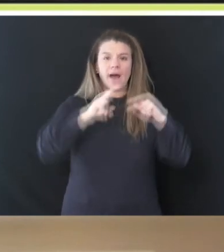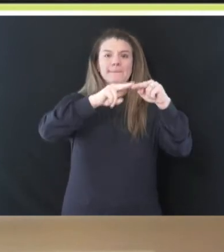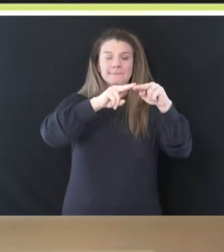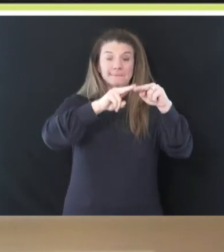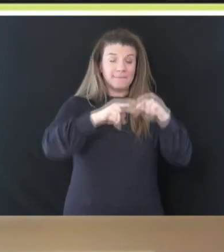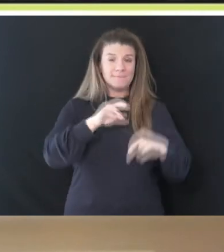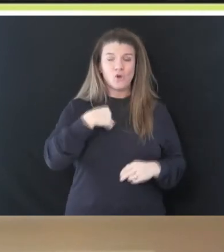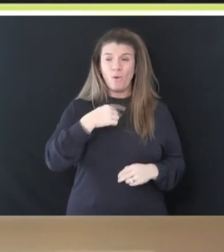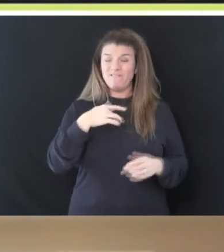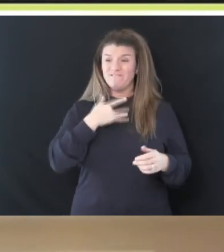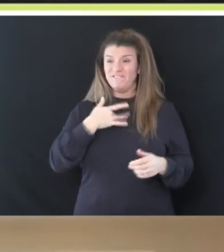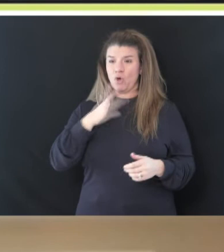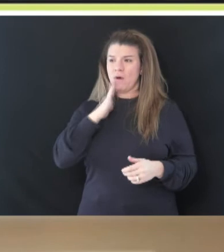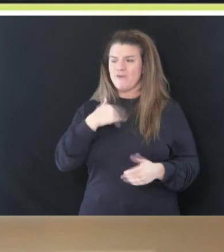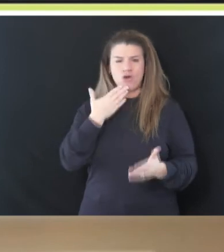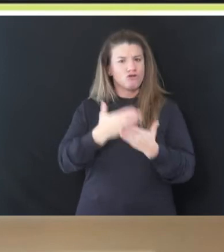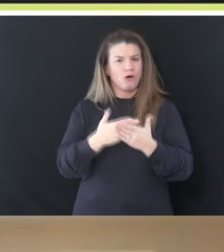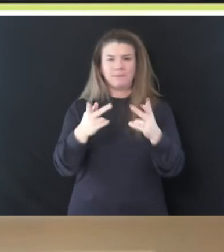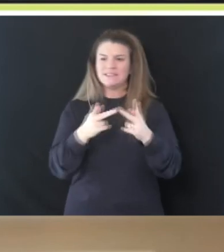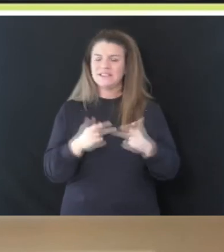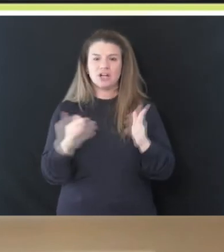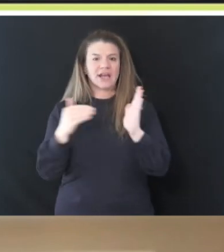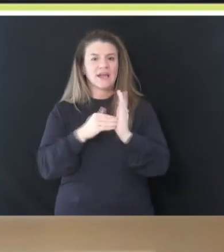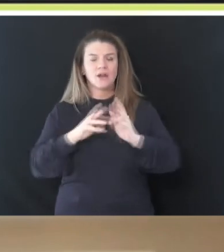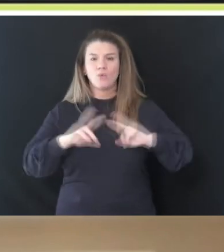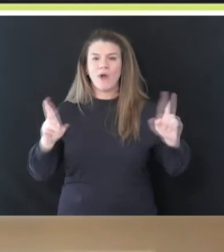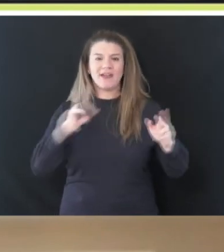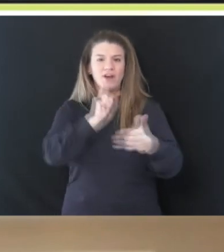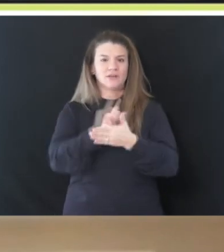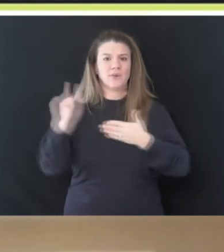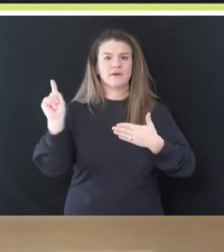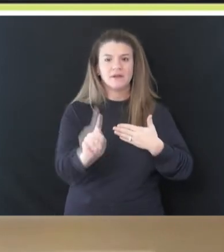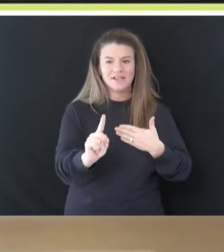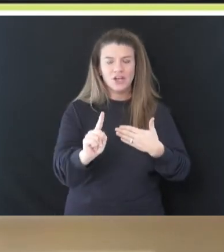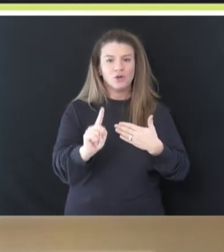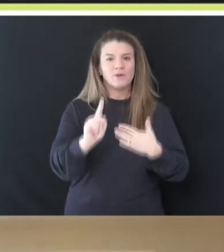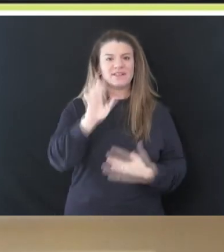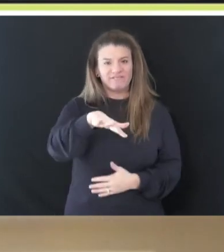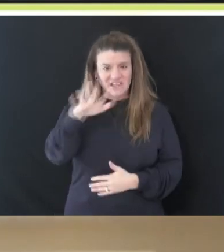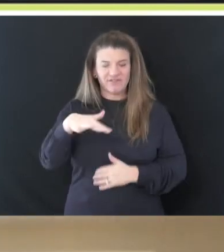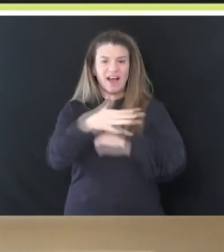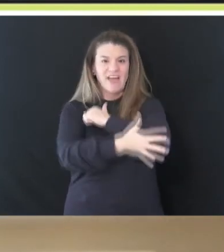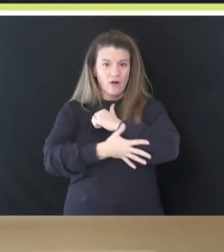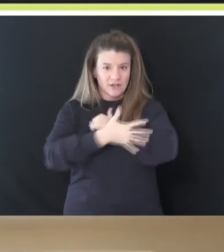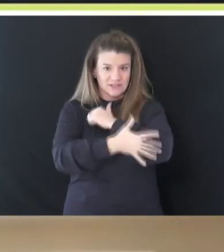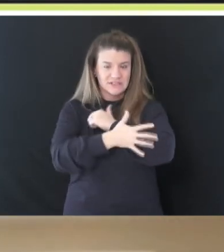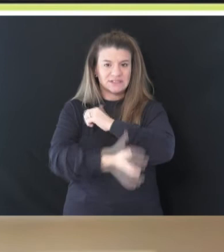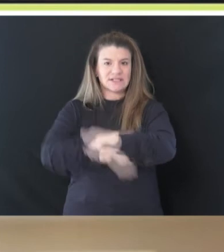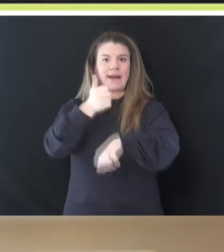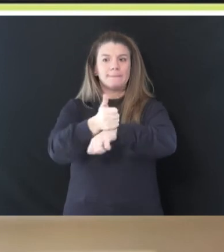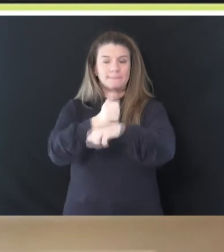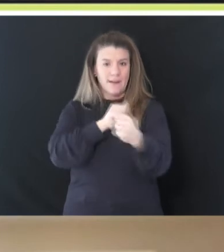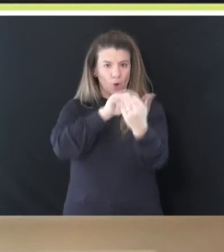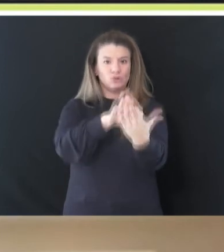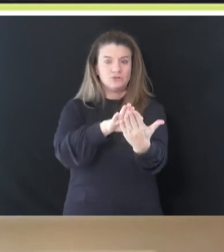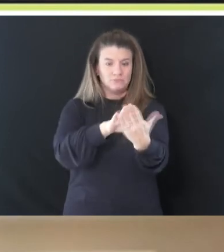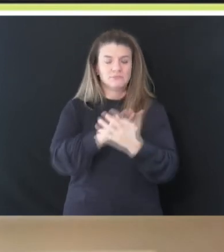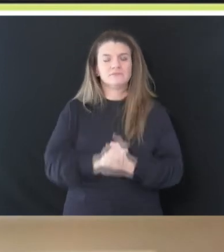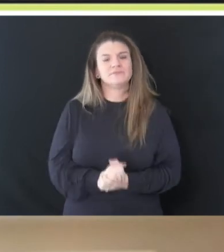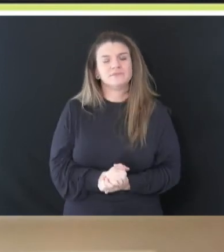good position again and be ready to go next week with our 55 county approach, as the Governor pointed